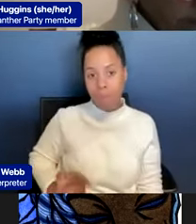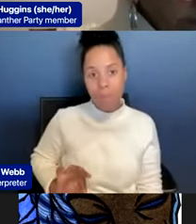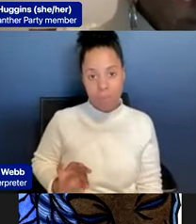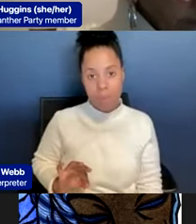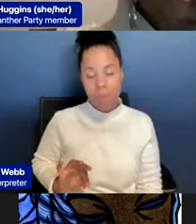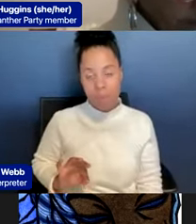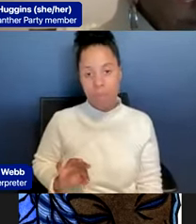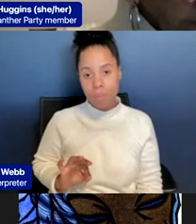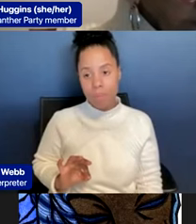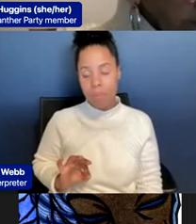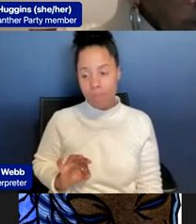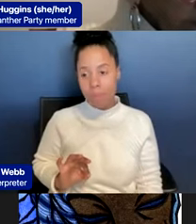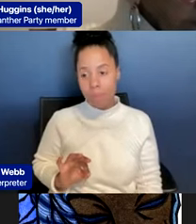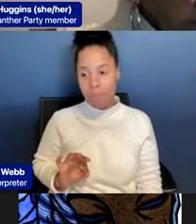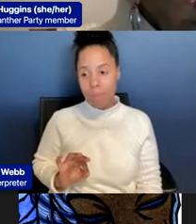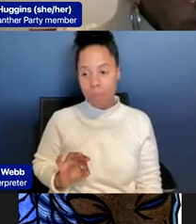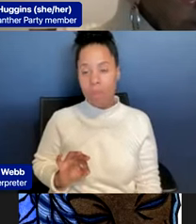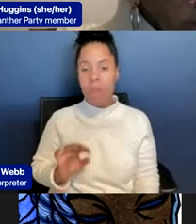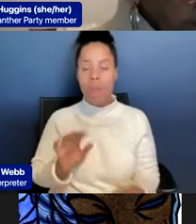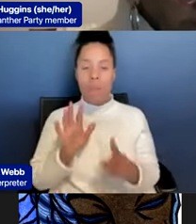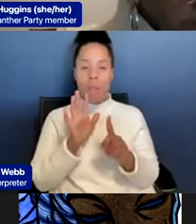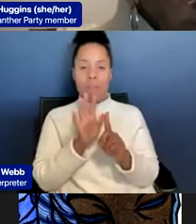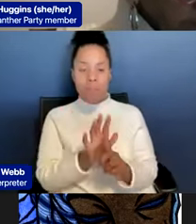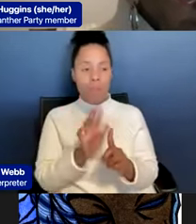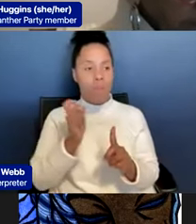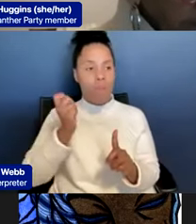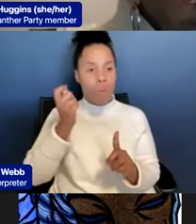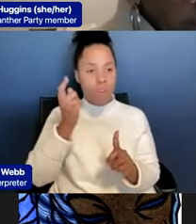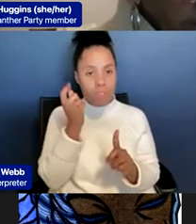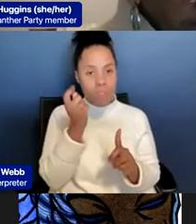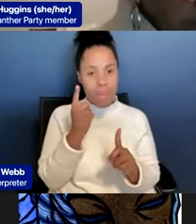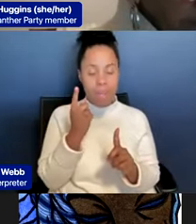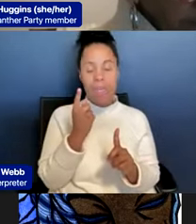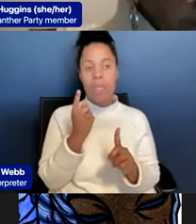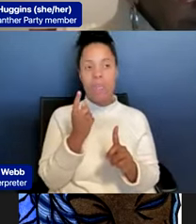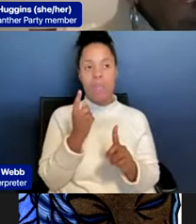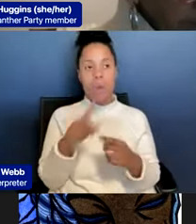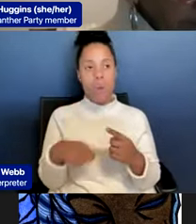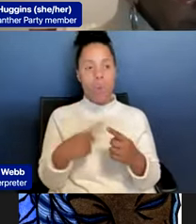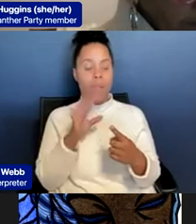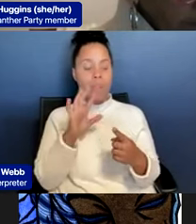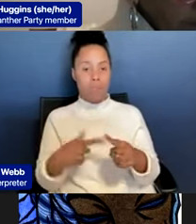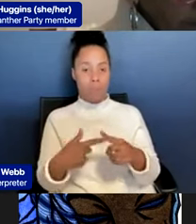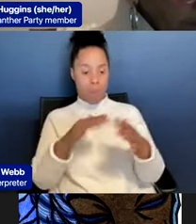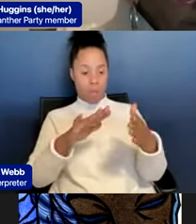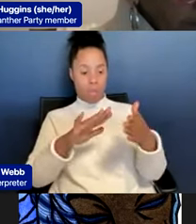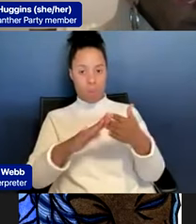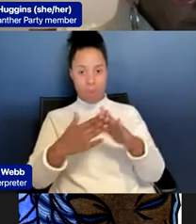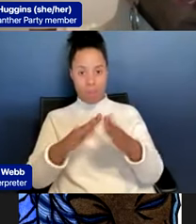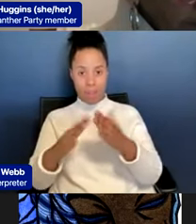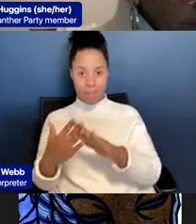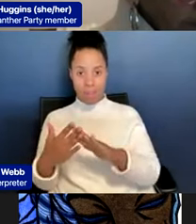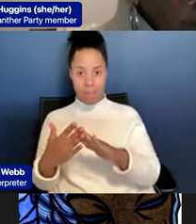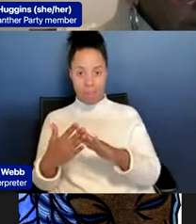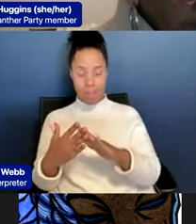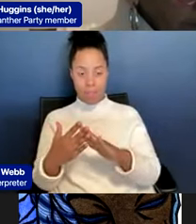understanding buried within the idea of a community is that community or commune is the fact that power